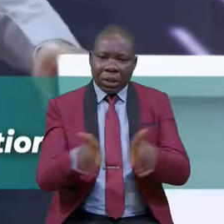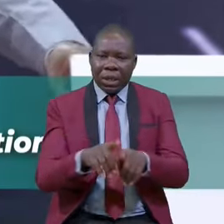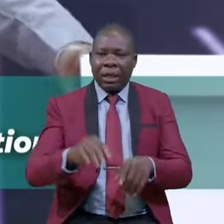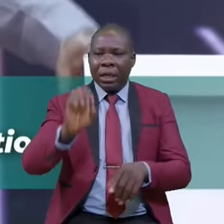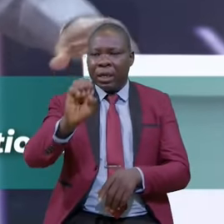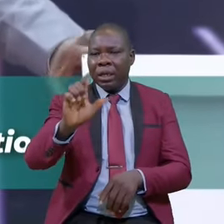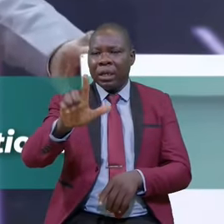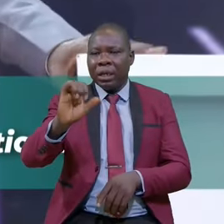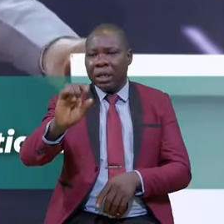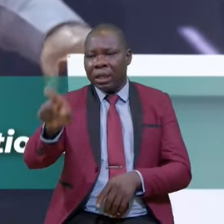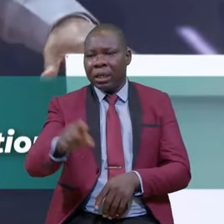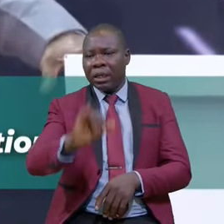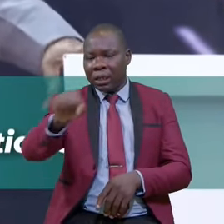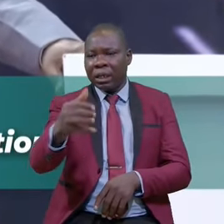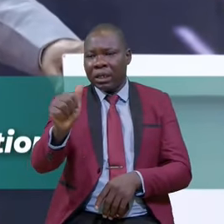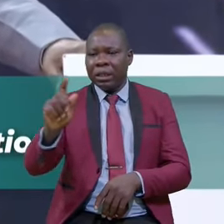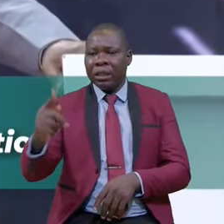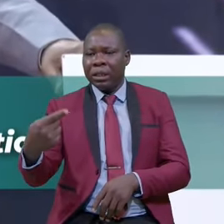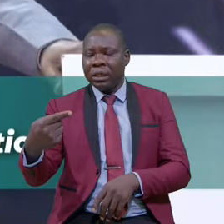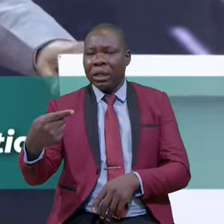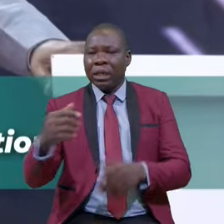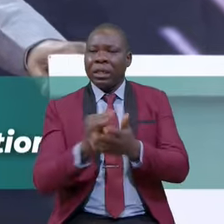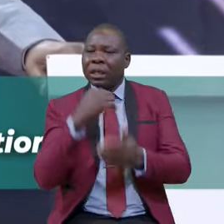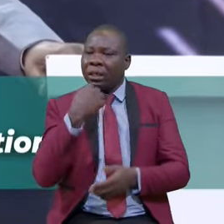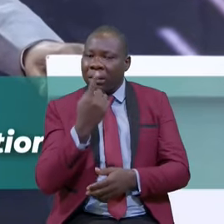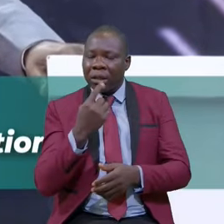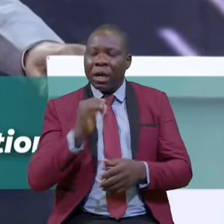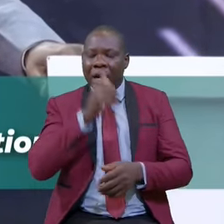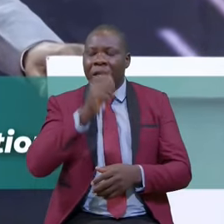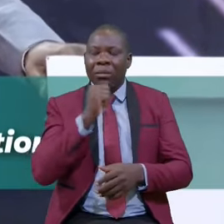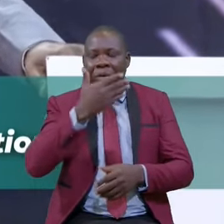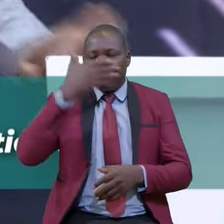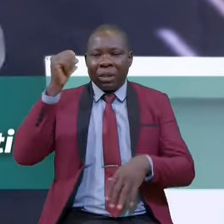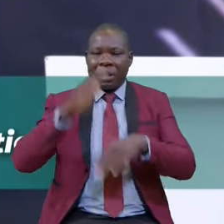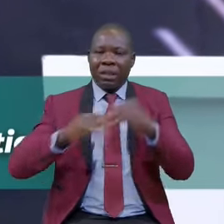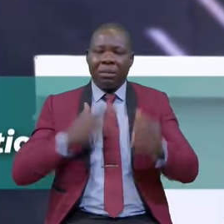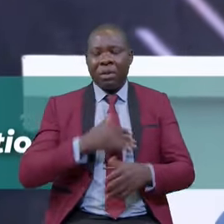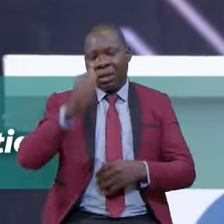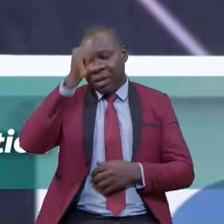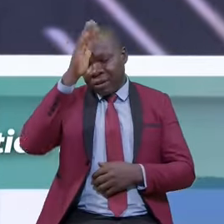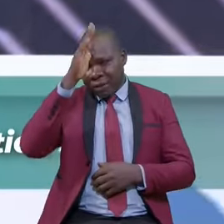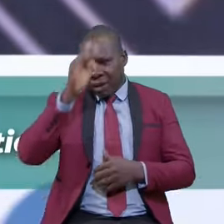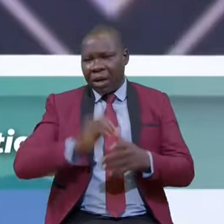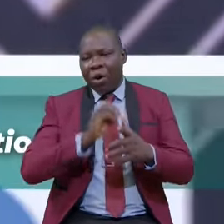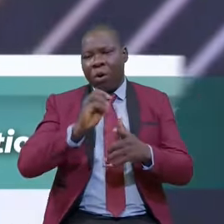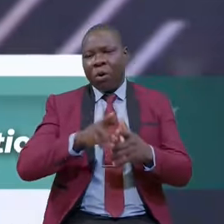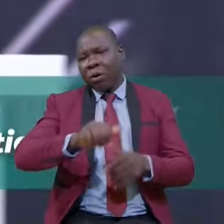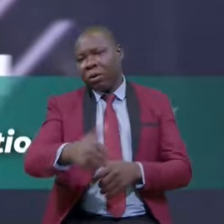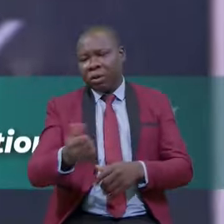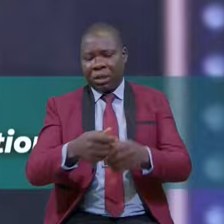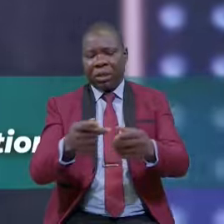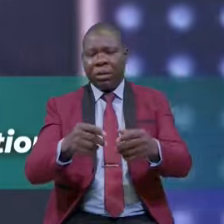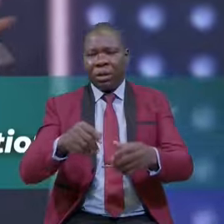so let me die. You are about to start a new level of life. Because he